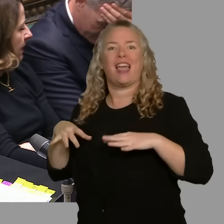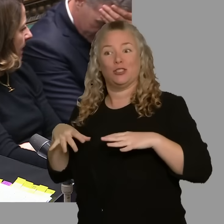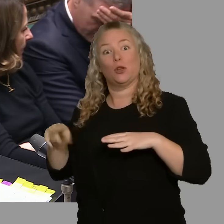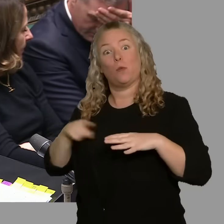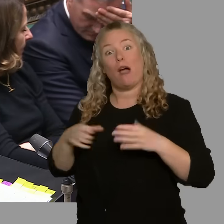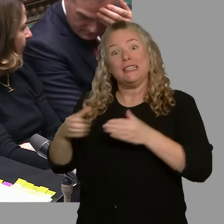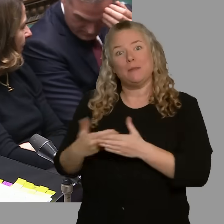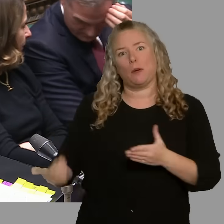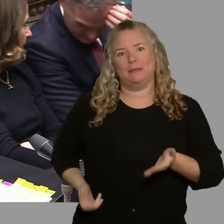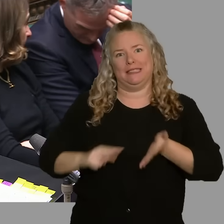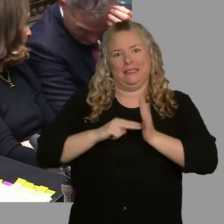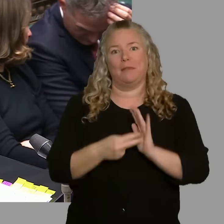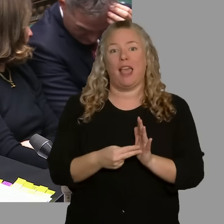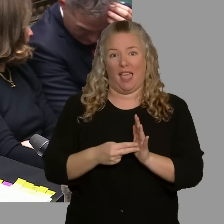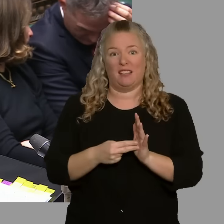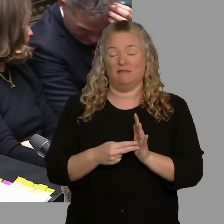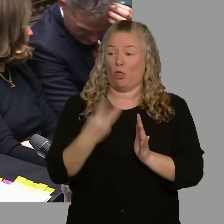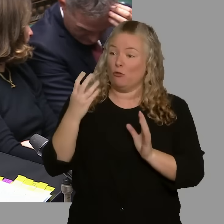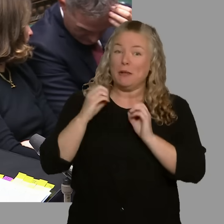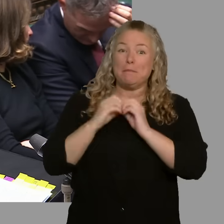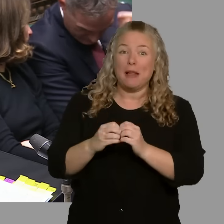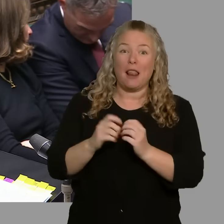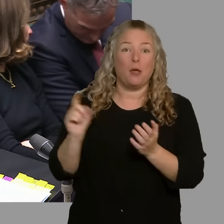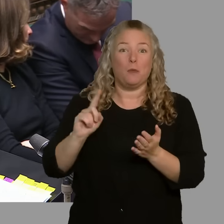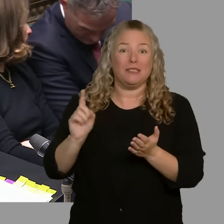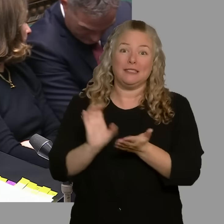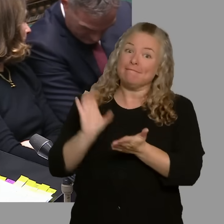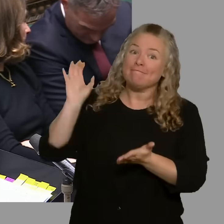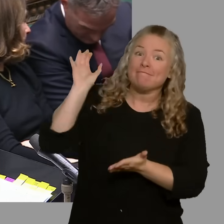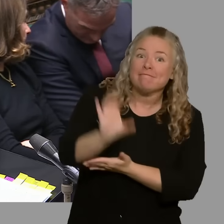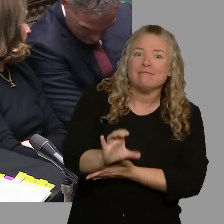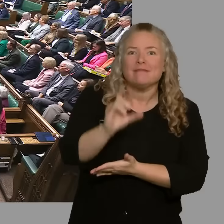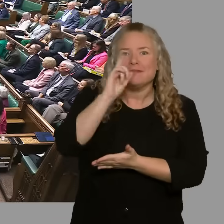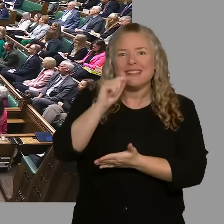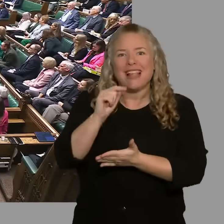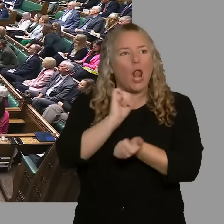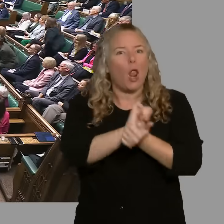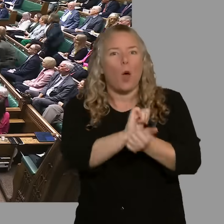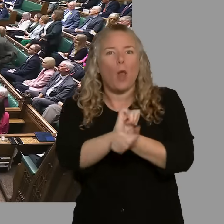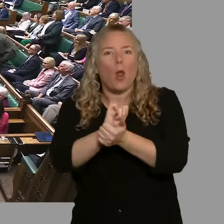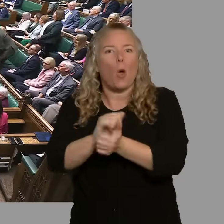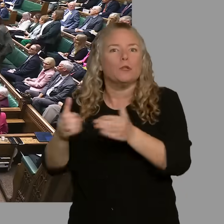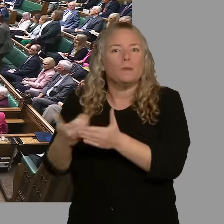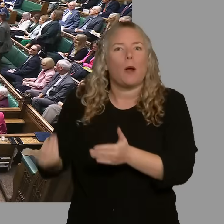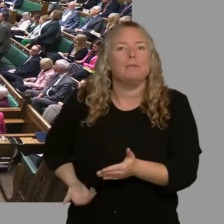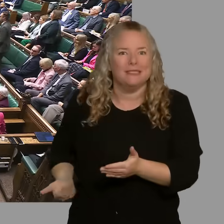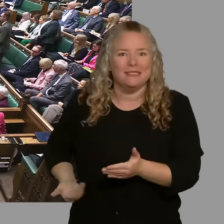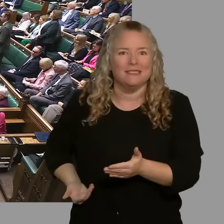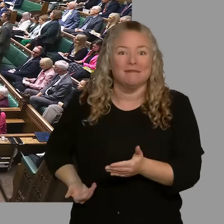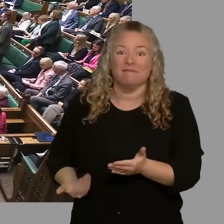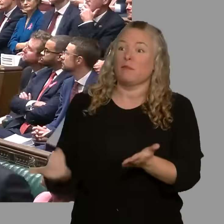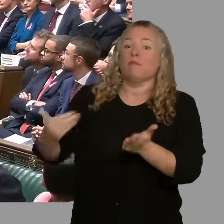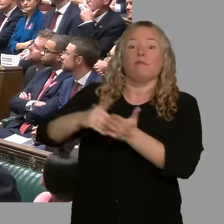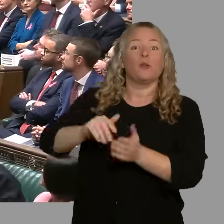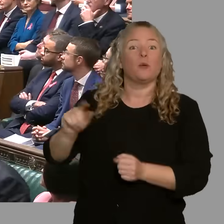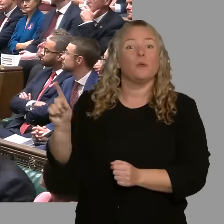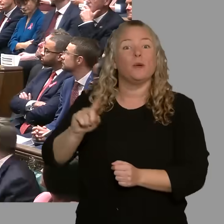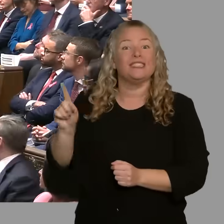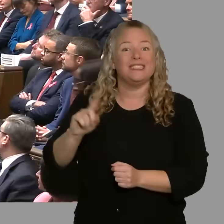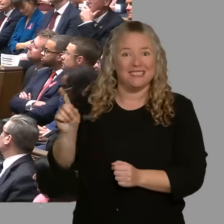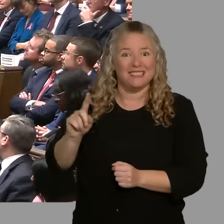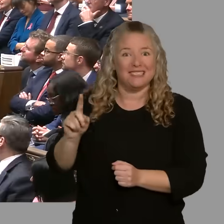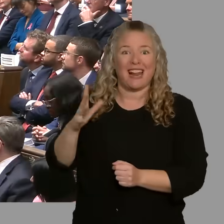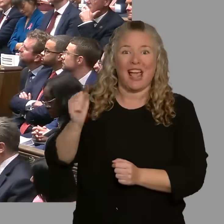for small businesses, and reforms that are bigger than anything in the last 25 years. Whitby. Thank you, Mr. Speaker. Can the Prime